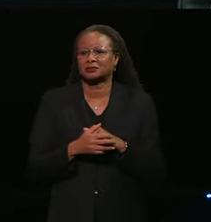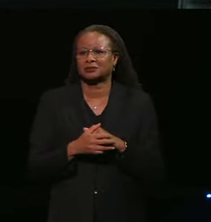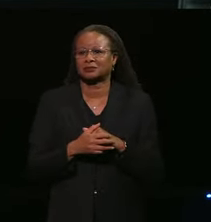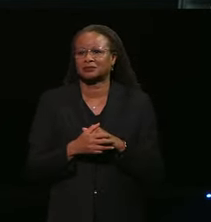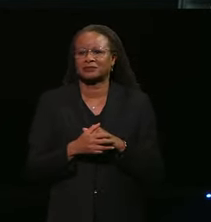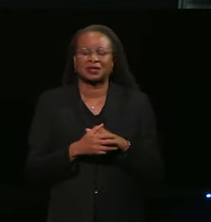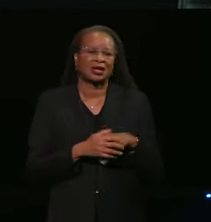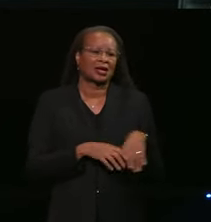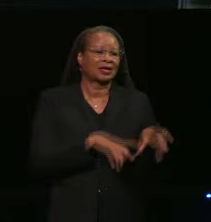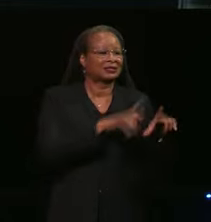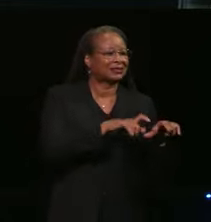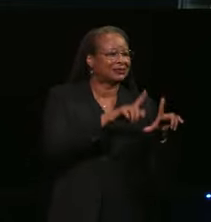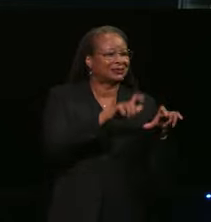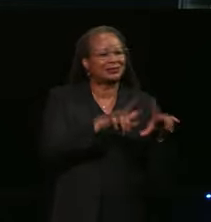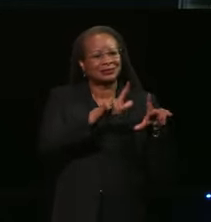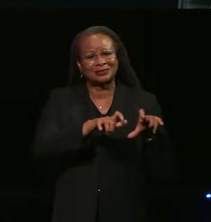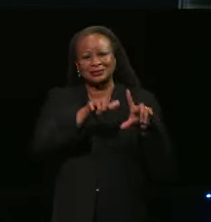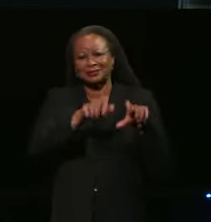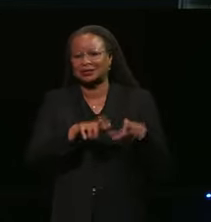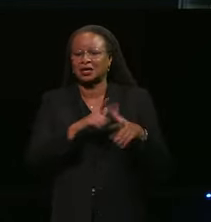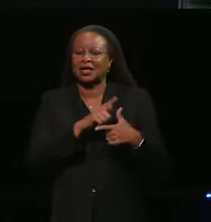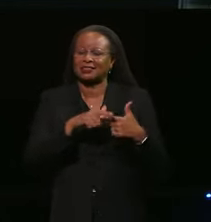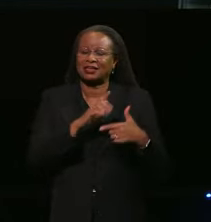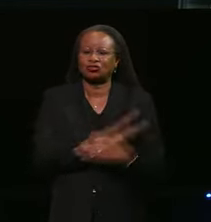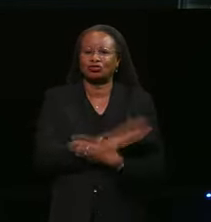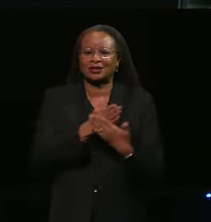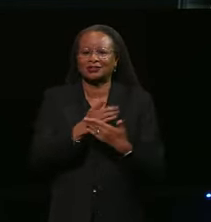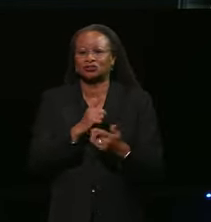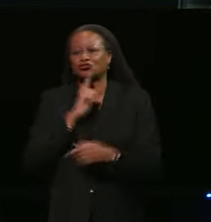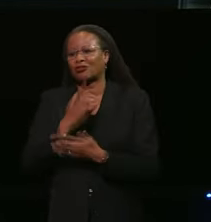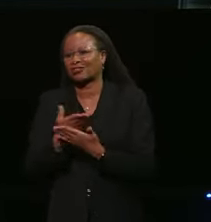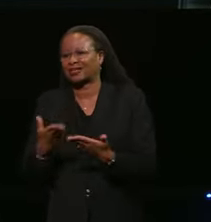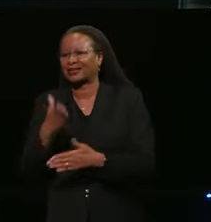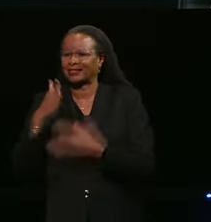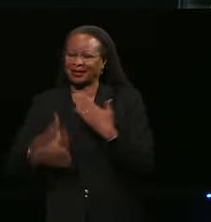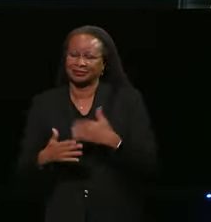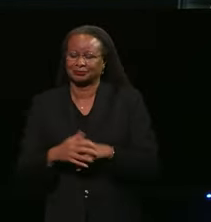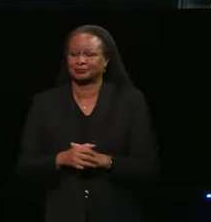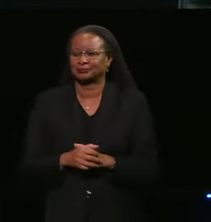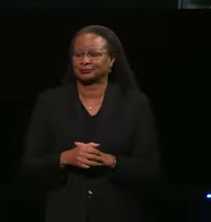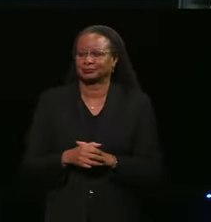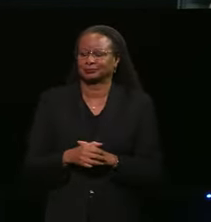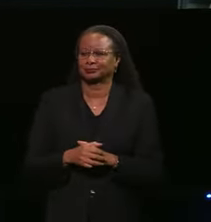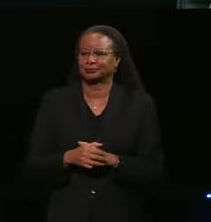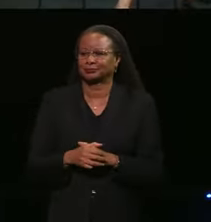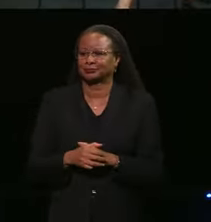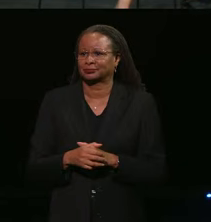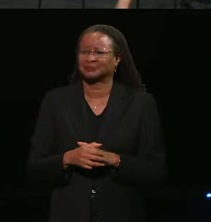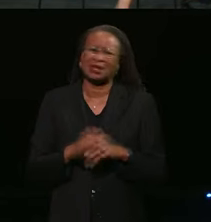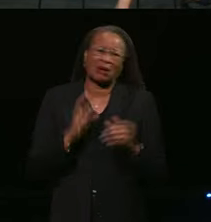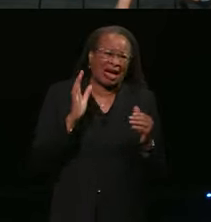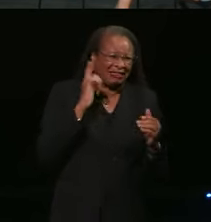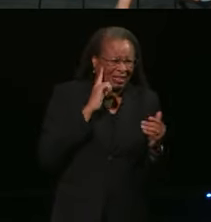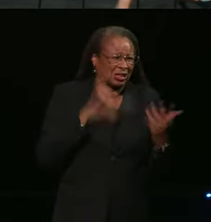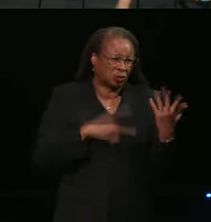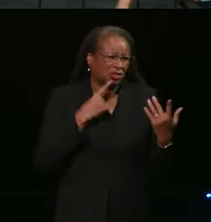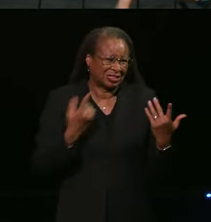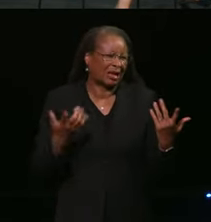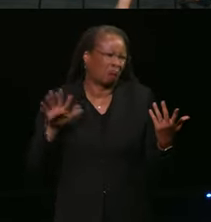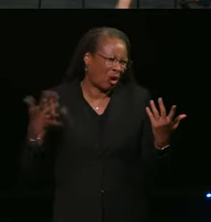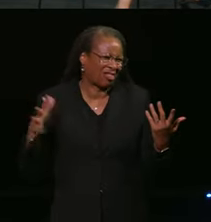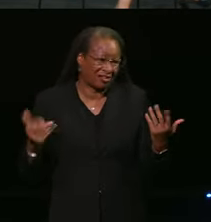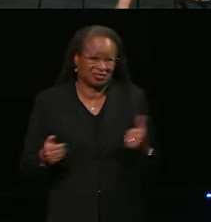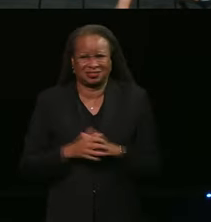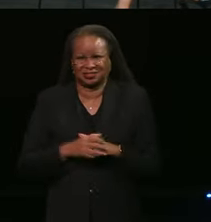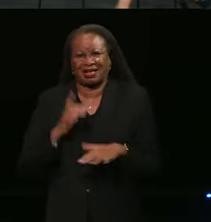it's like testing and testing and testing, and then you get to the real thing at the end. So, more or less, I think I.